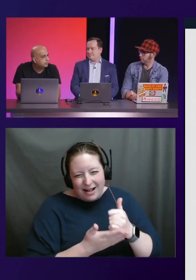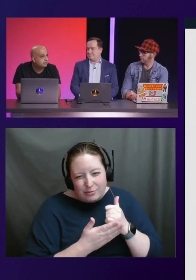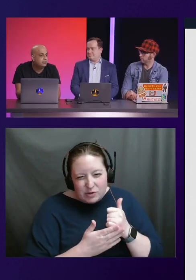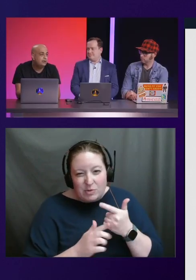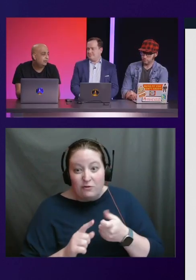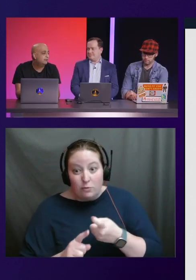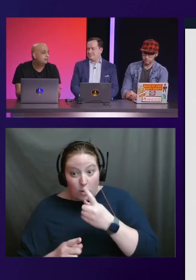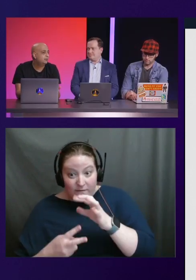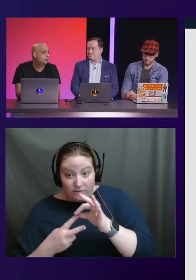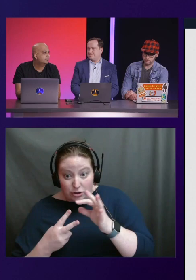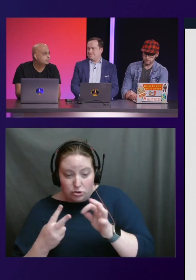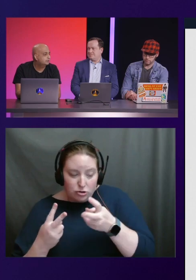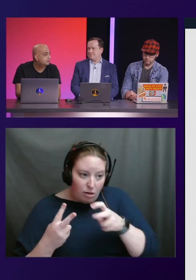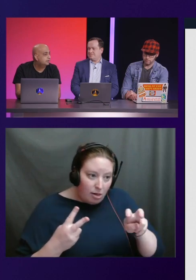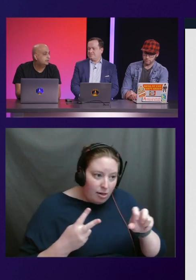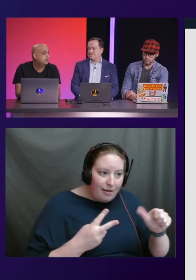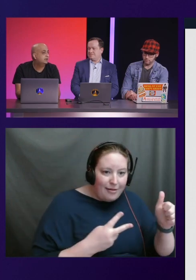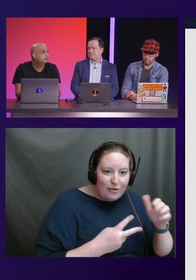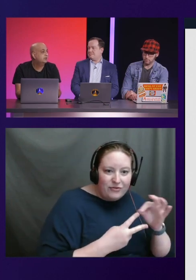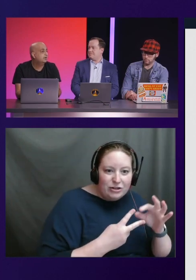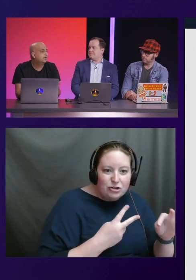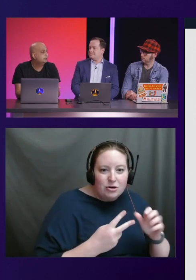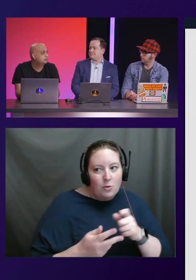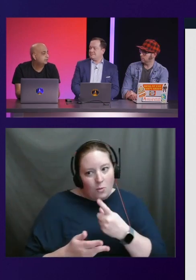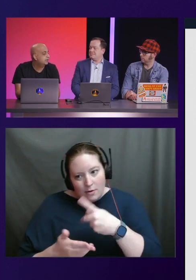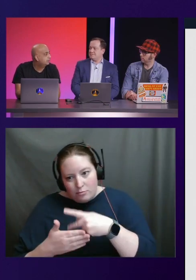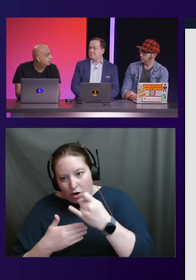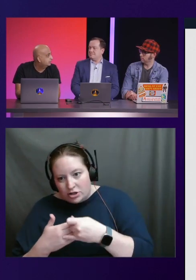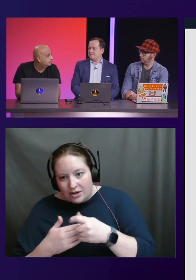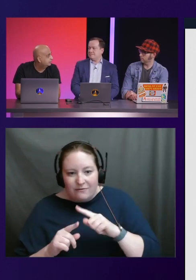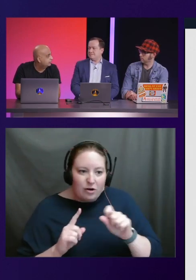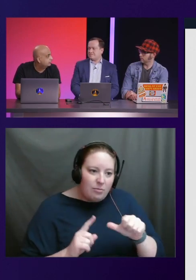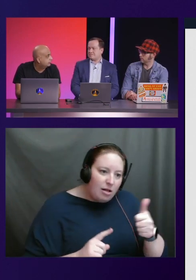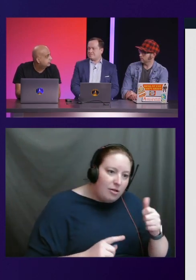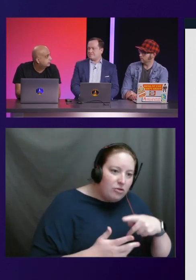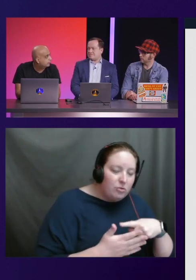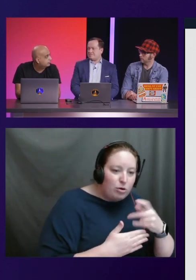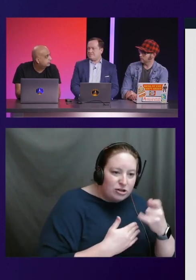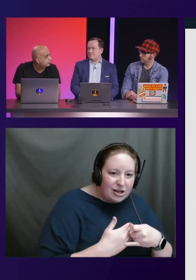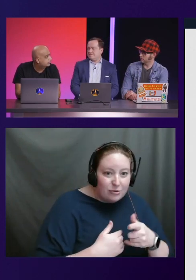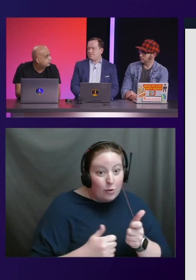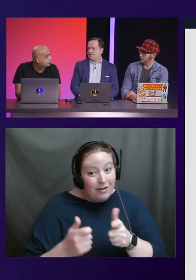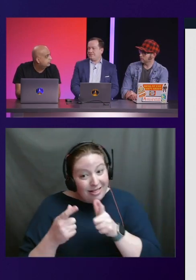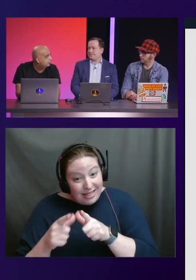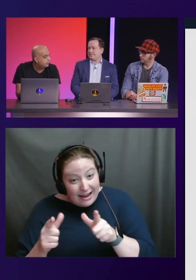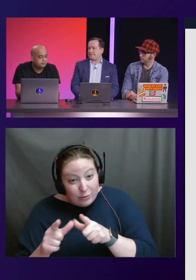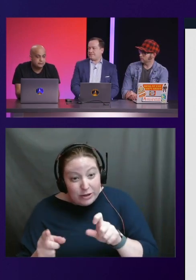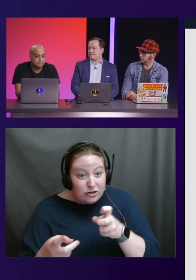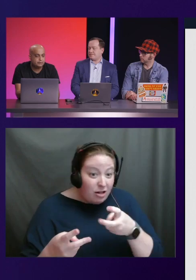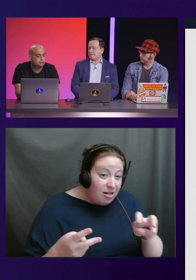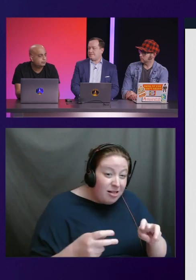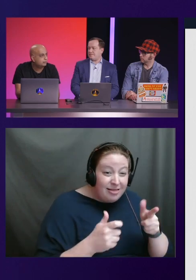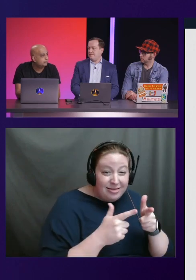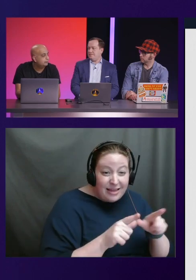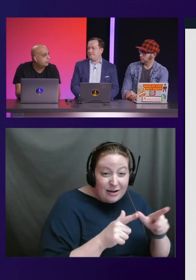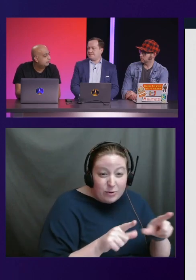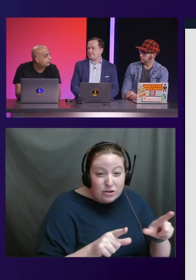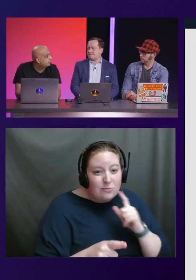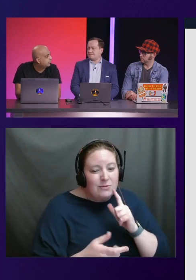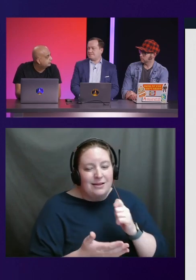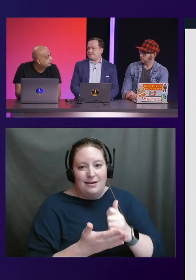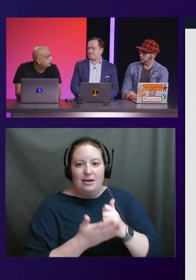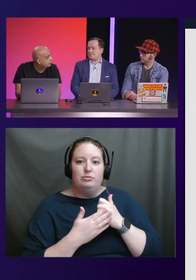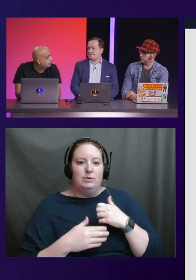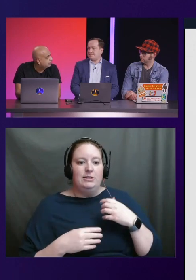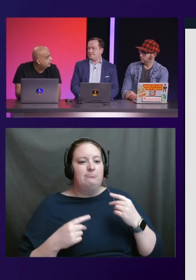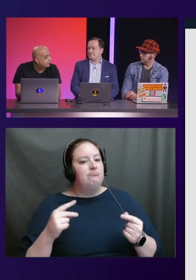to the other, or even one project to the other, and even languages, right, in this sort of a conversation. So it just helps me sort of move along real